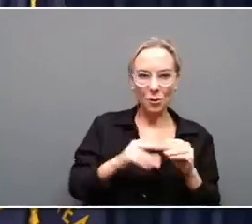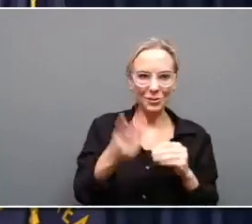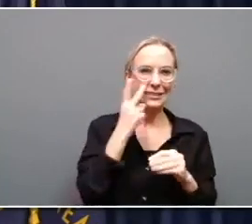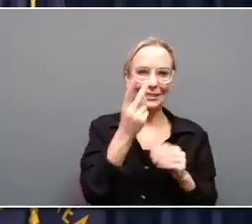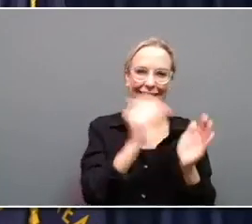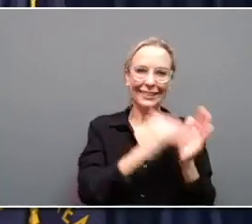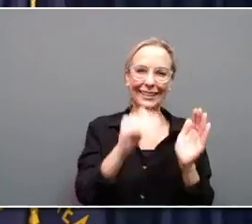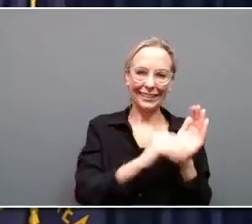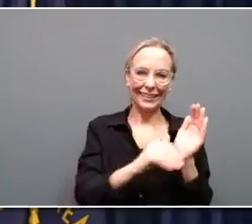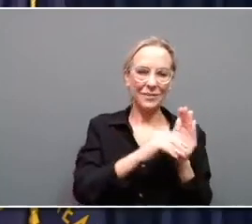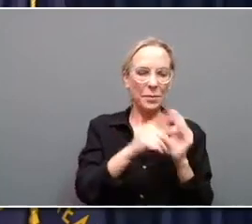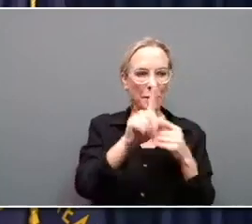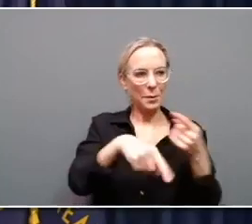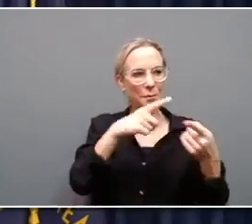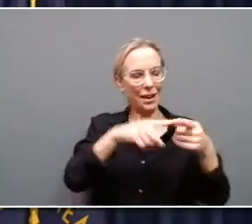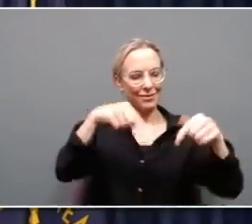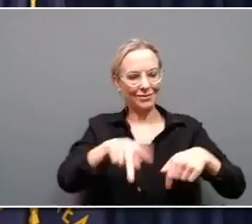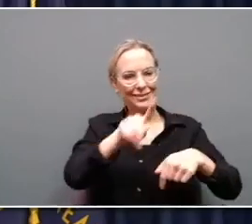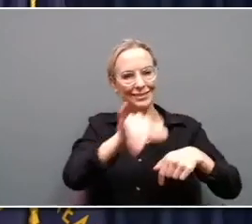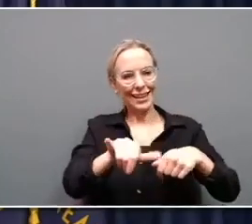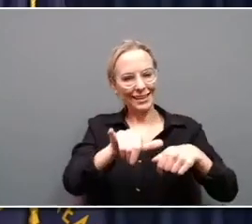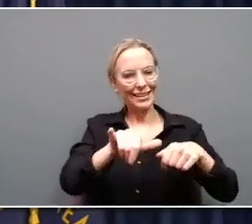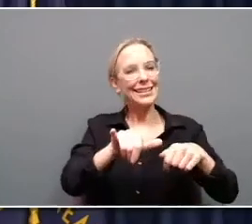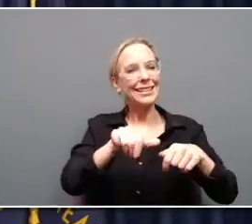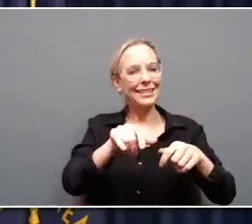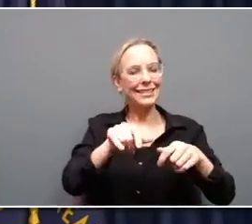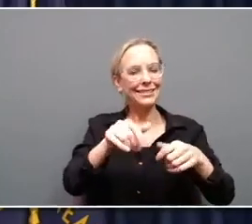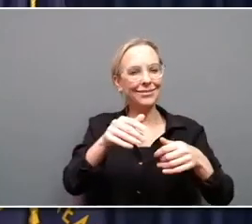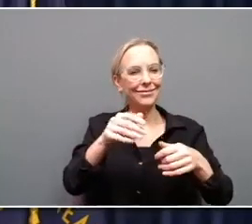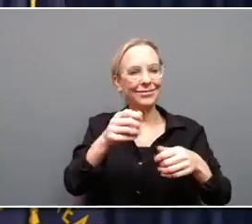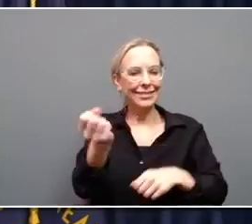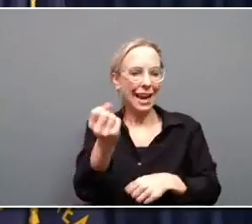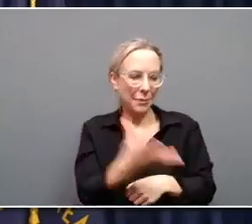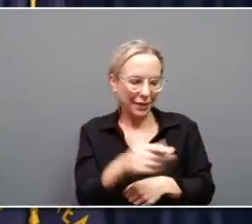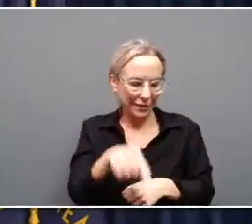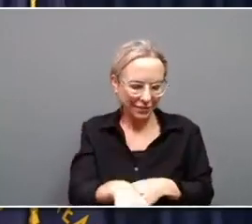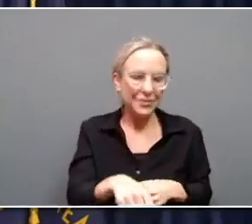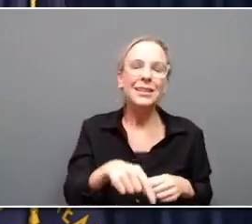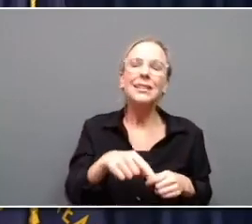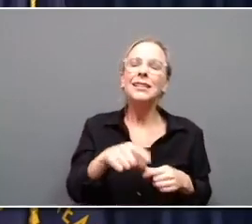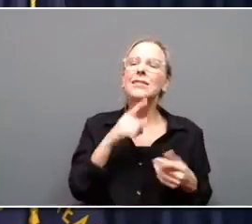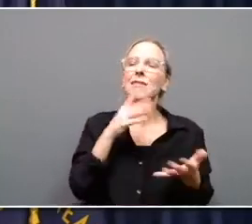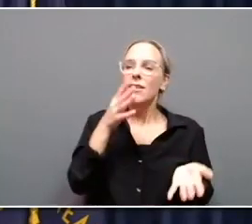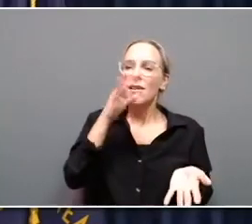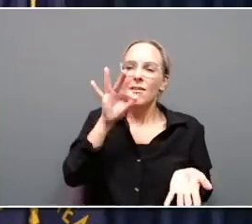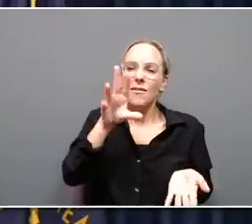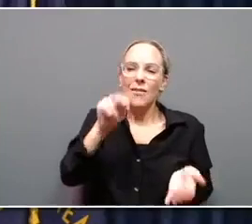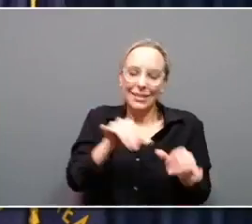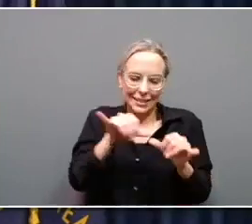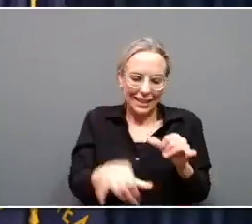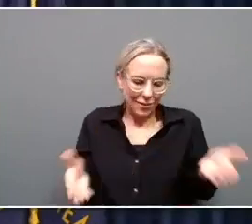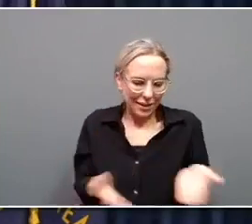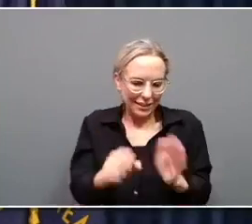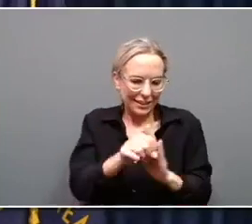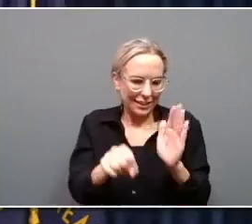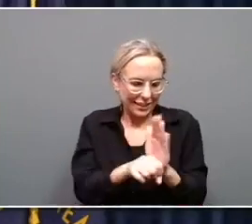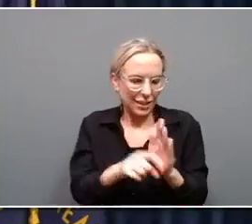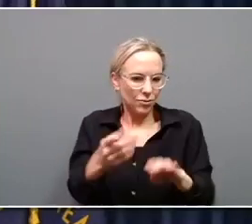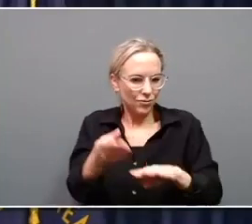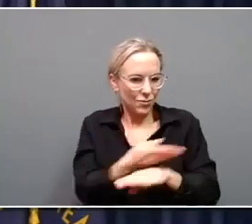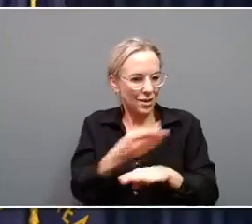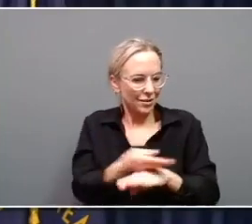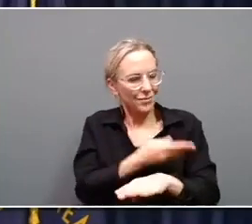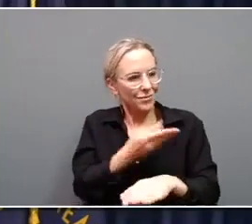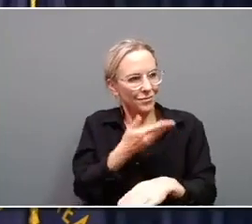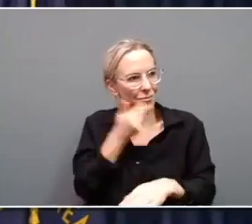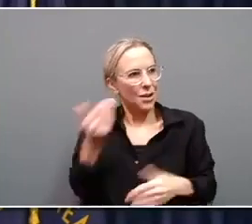was. Kentuckians are enjoying a quality entertainment experience with funds staying right here in our state to build a better Kentucky. Since its